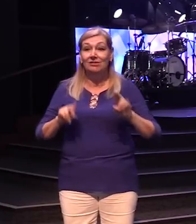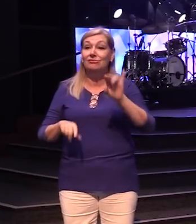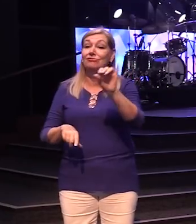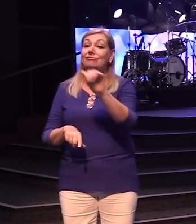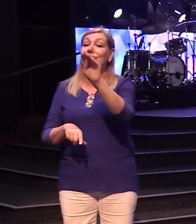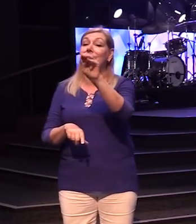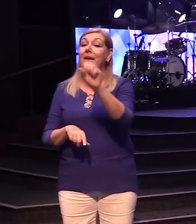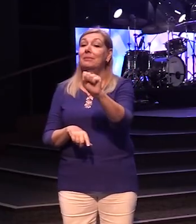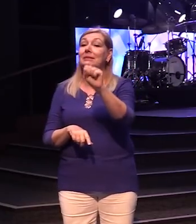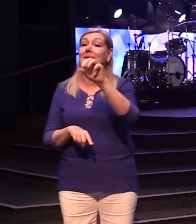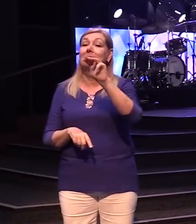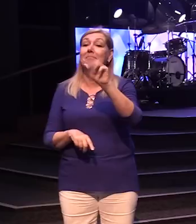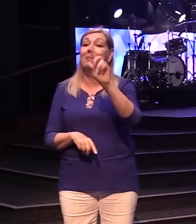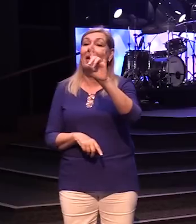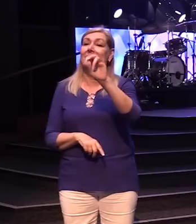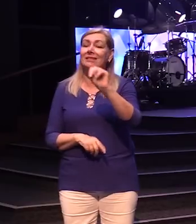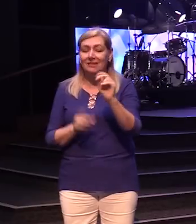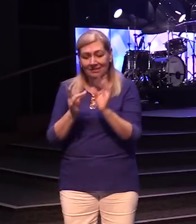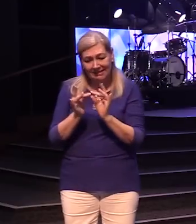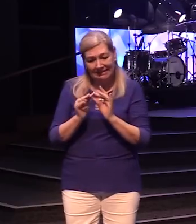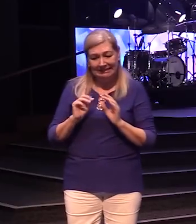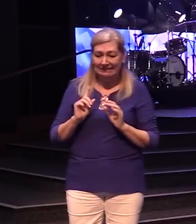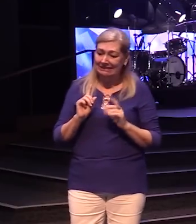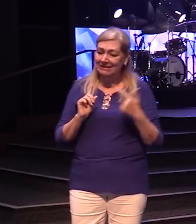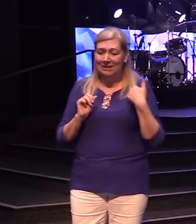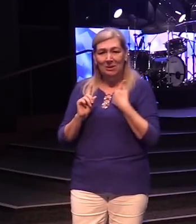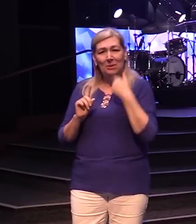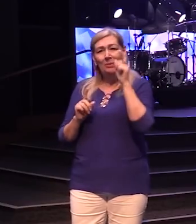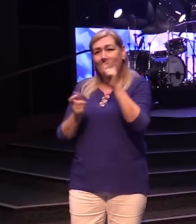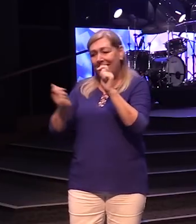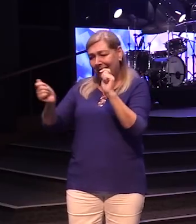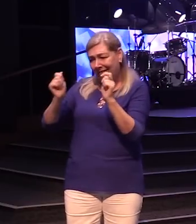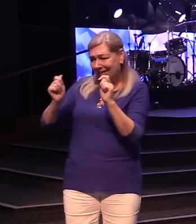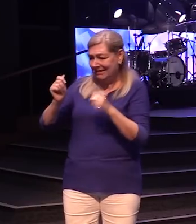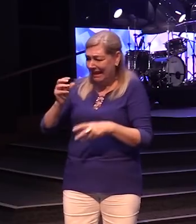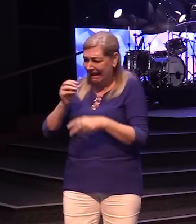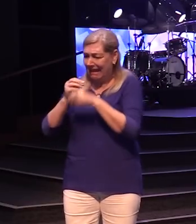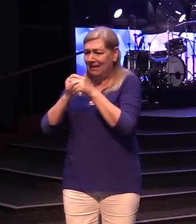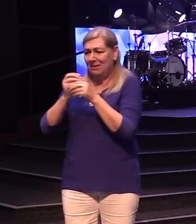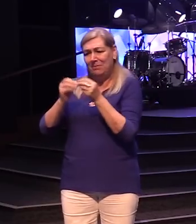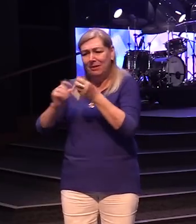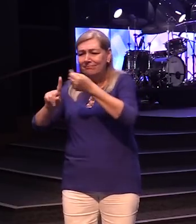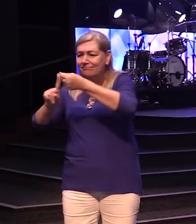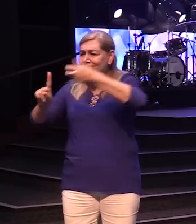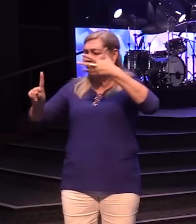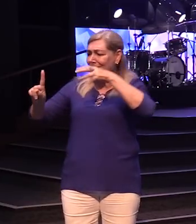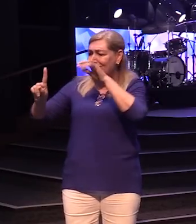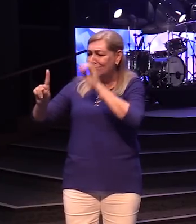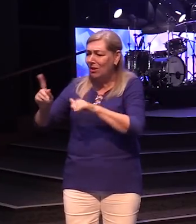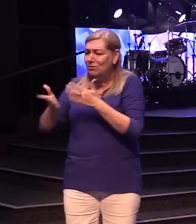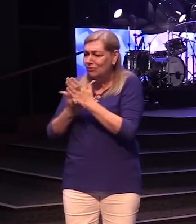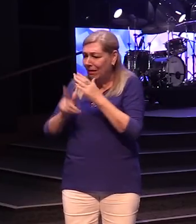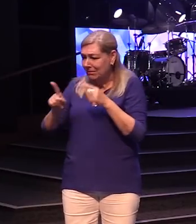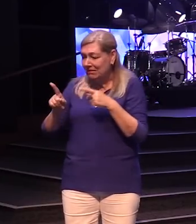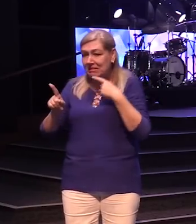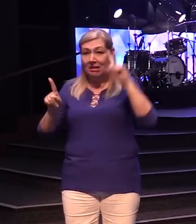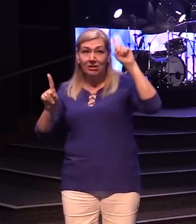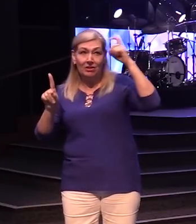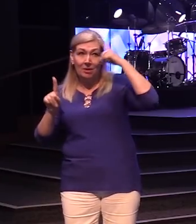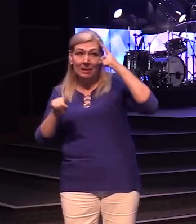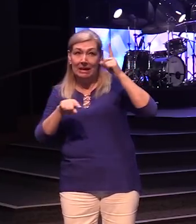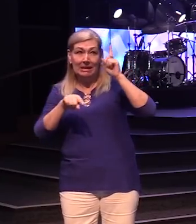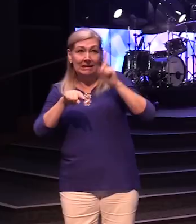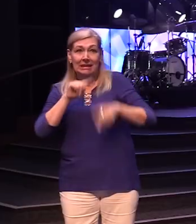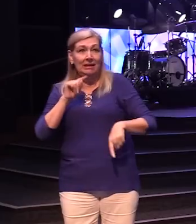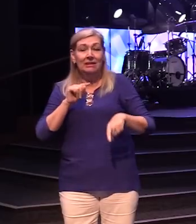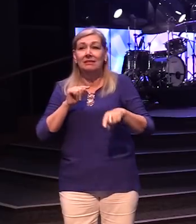Madison, said, "We need to enumerate some of those rights. Yes, we have said the government shall not tread upon